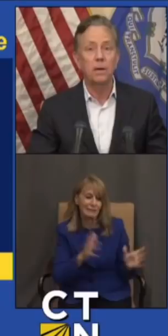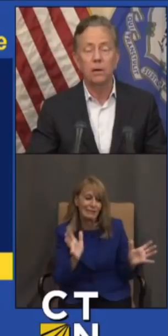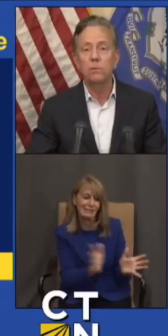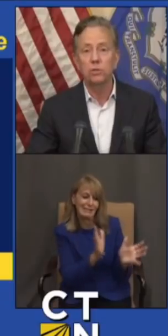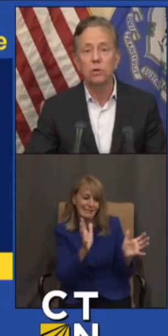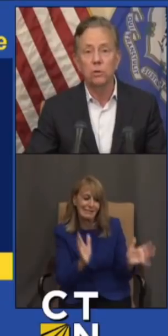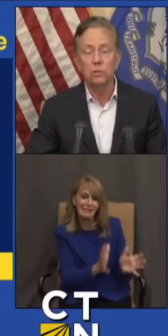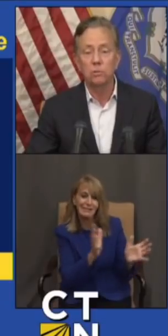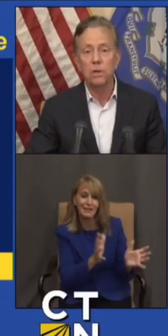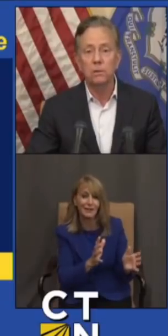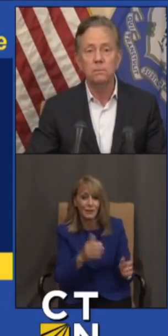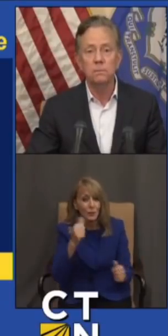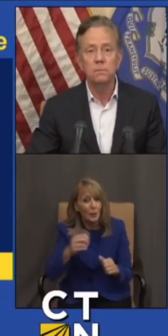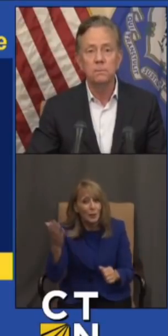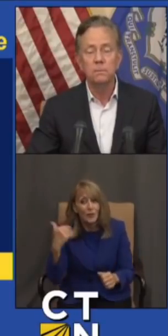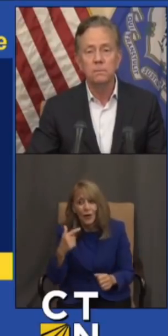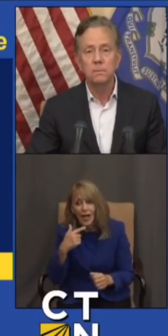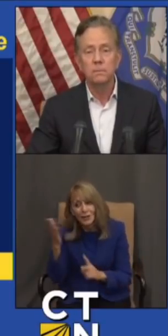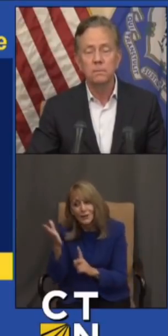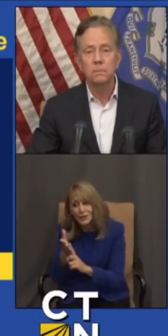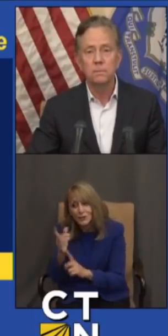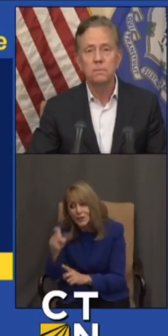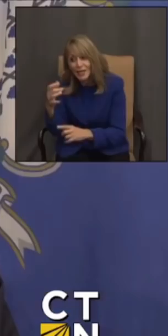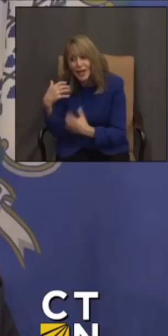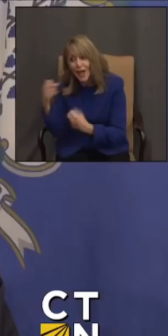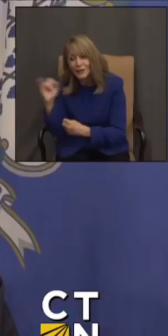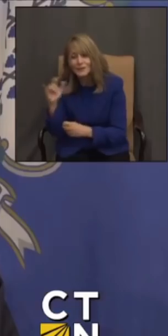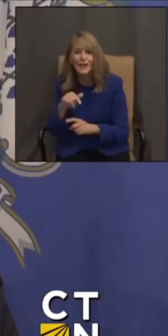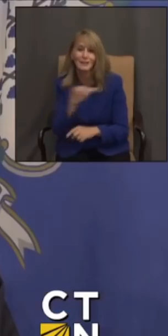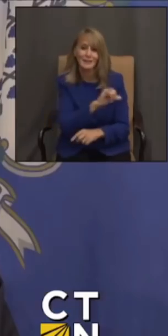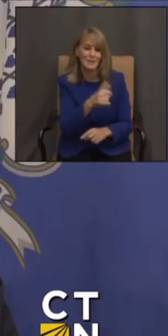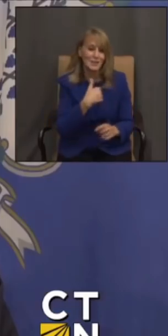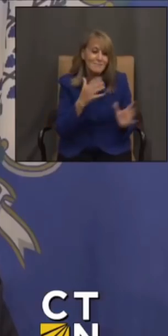them health insurance as well.